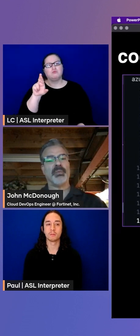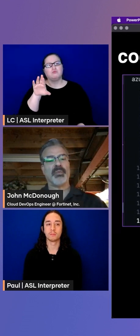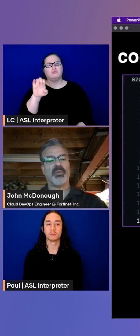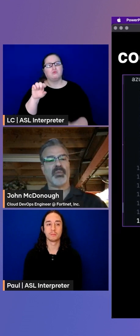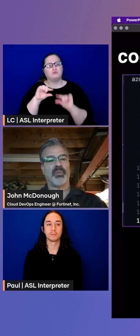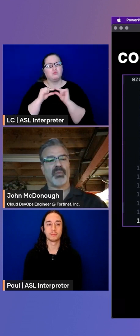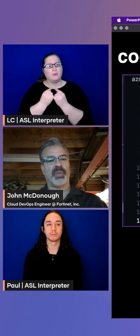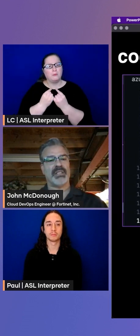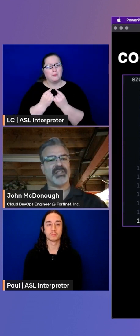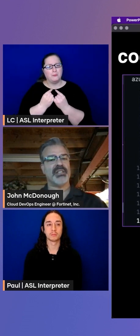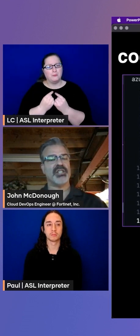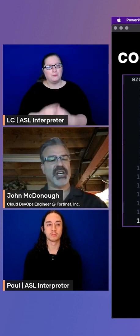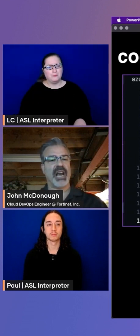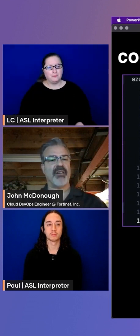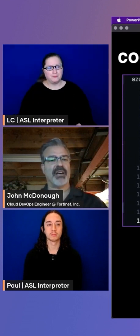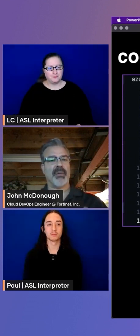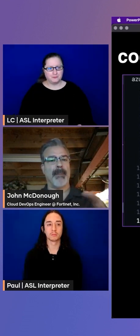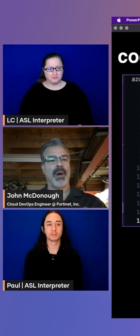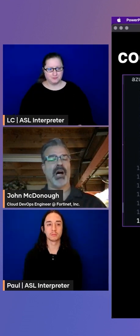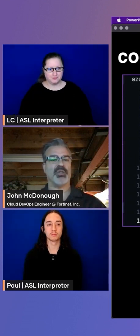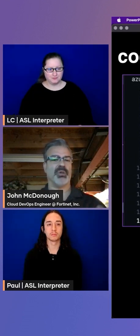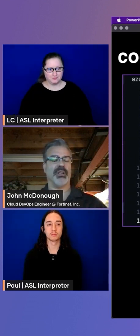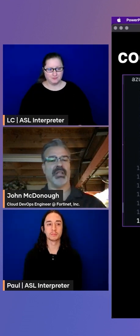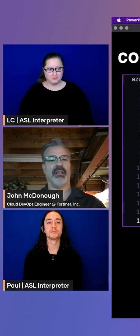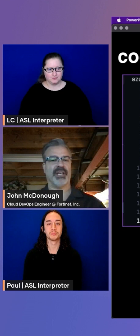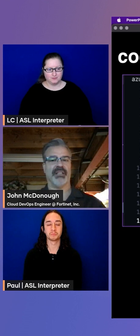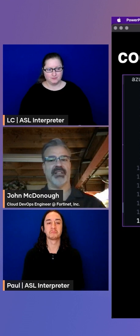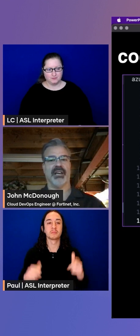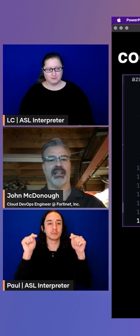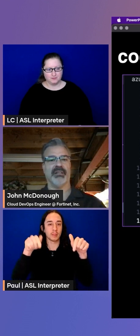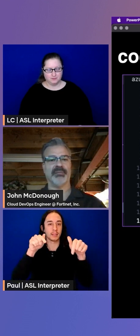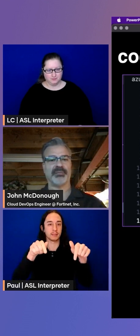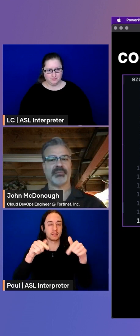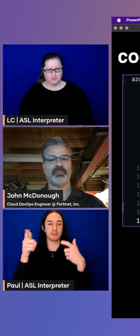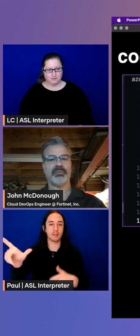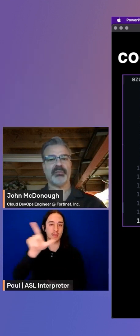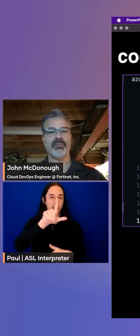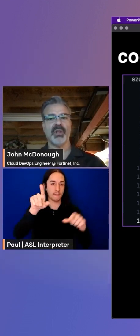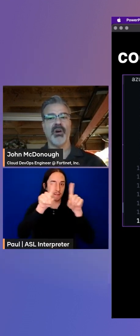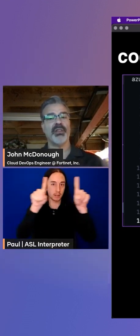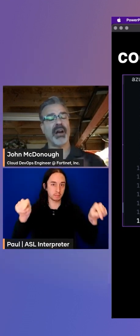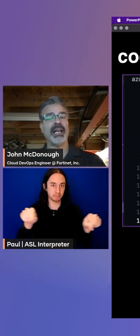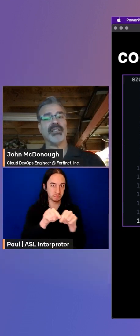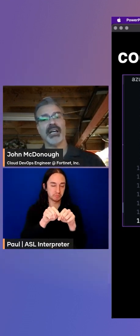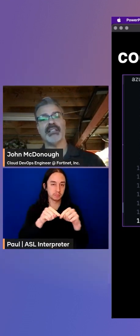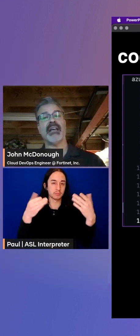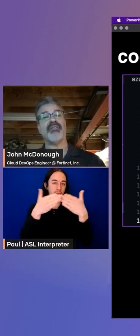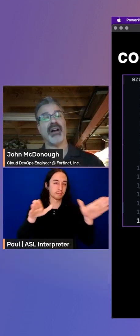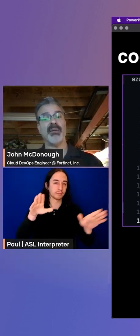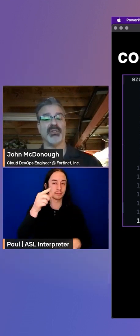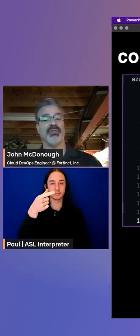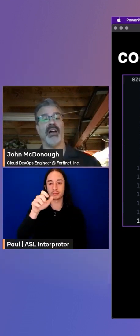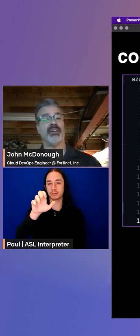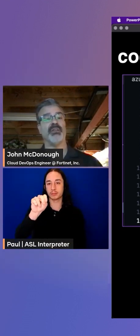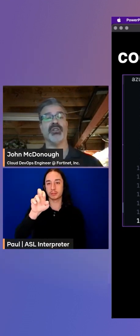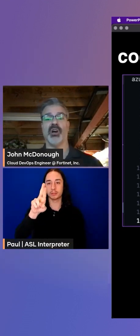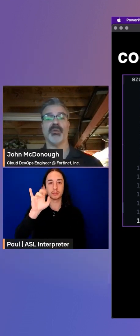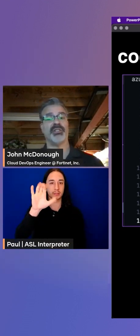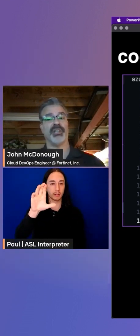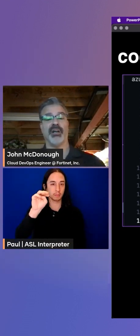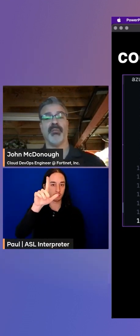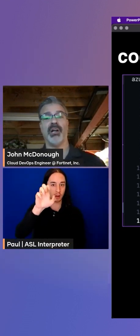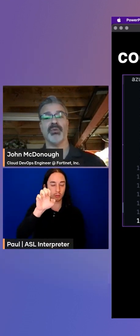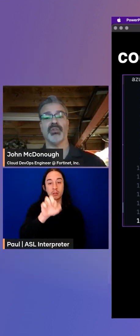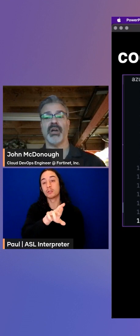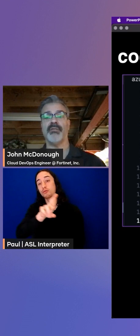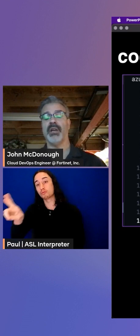So this is the generic module on the left-hand side here. On the right-hand side is that variables file that goes along with this